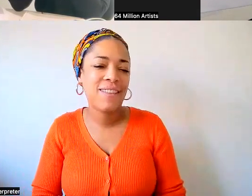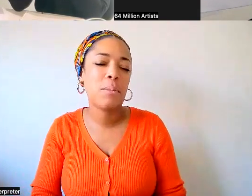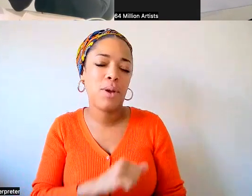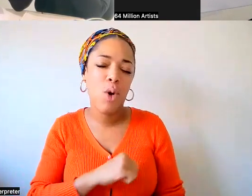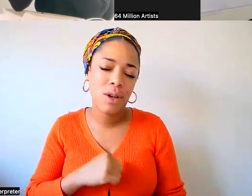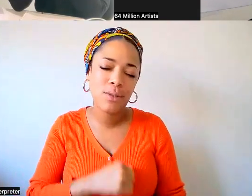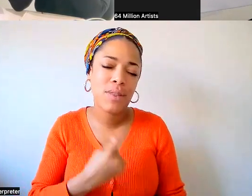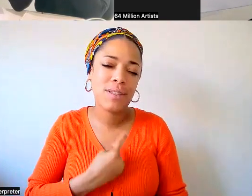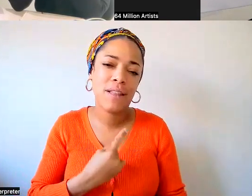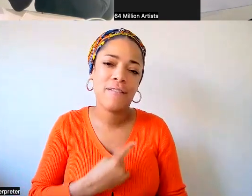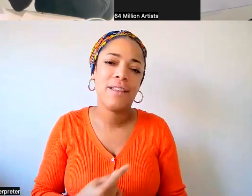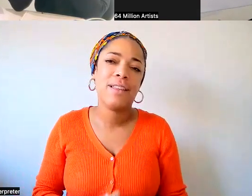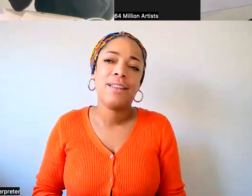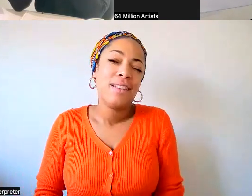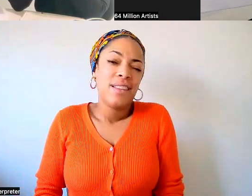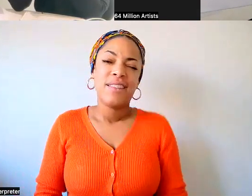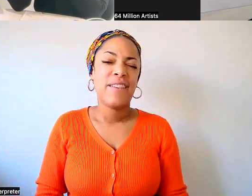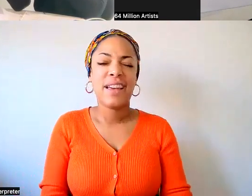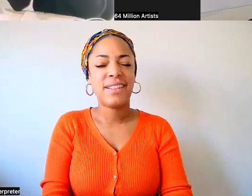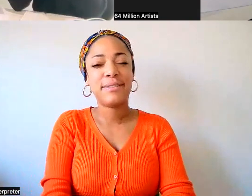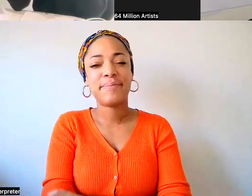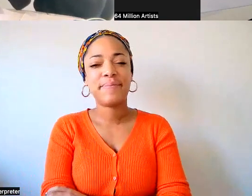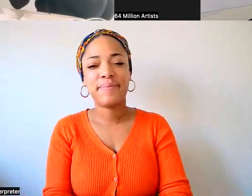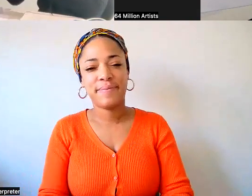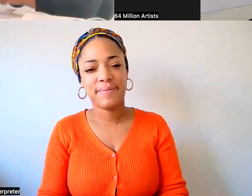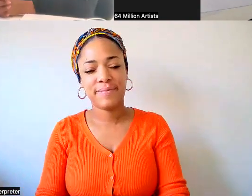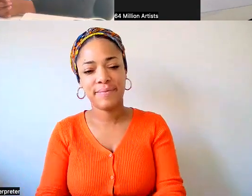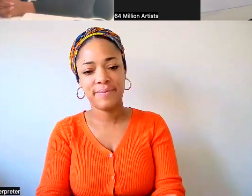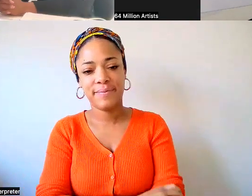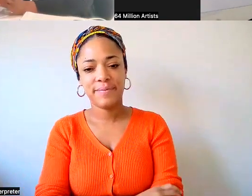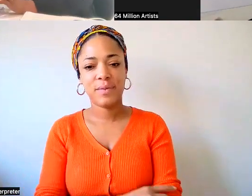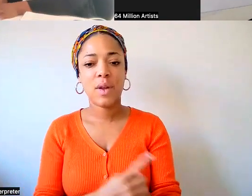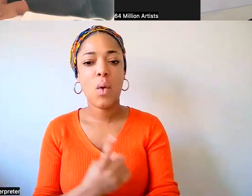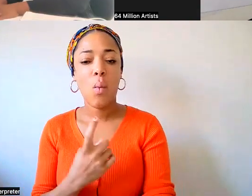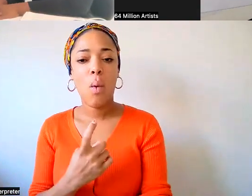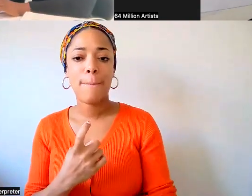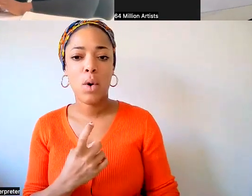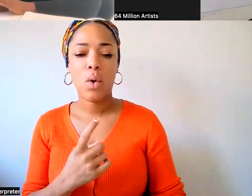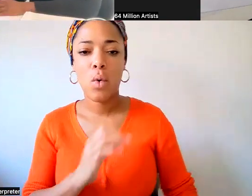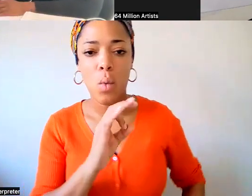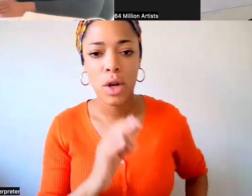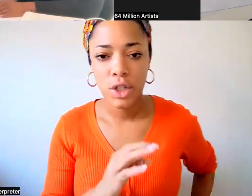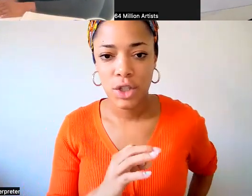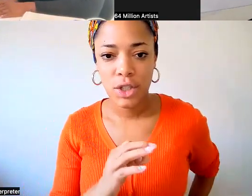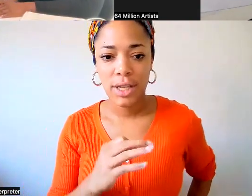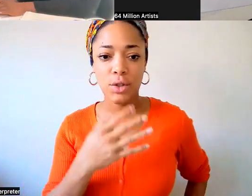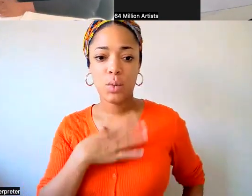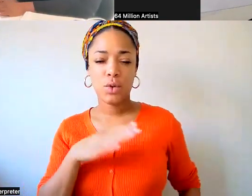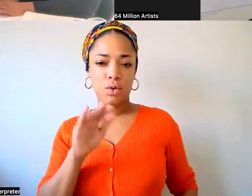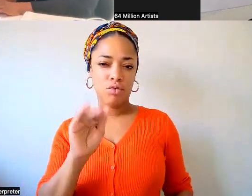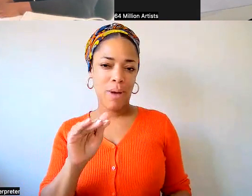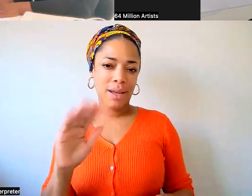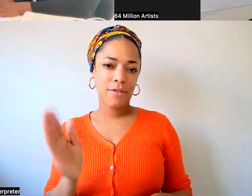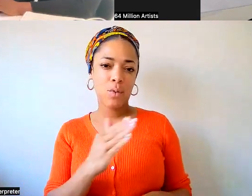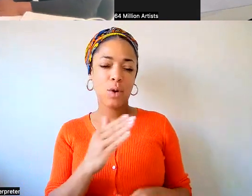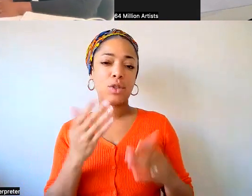it, then that's okay. That's good. I love that. We have one final question, but before we jump into it, I do just want to remind everyone that today is